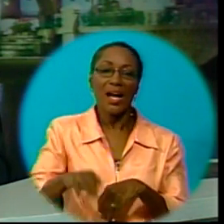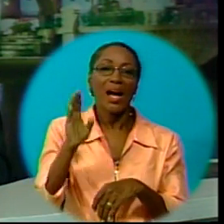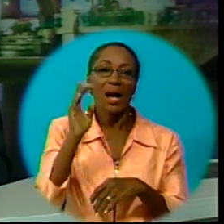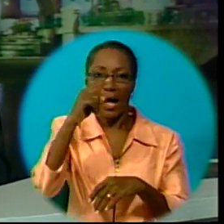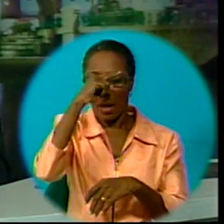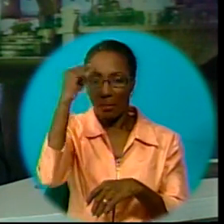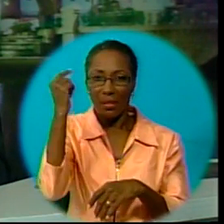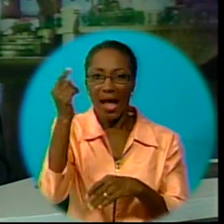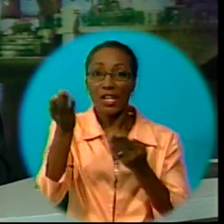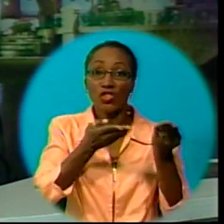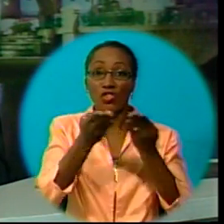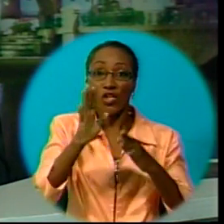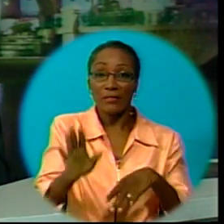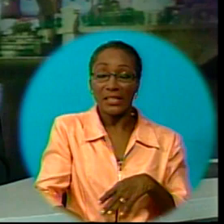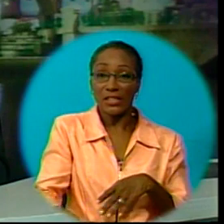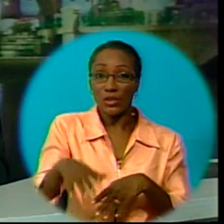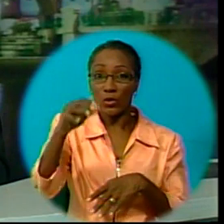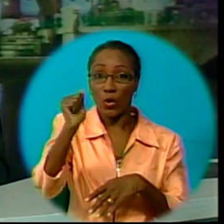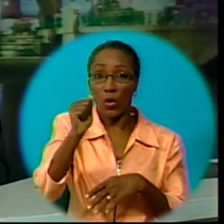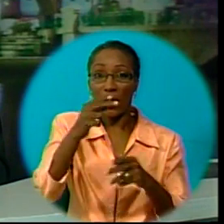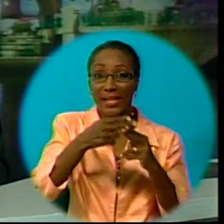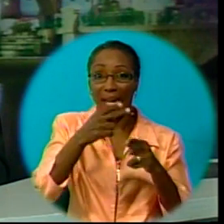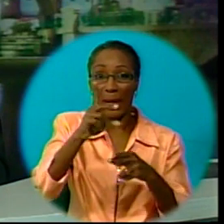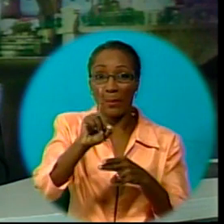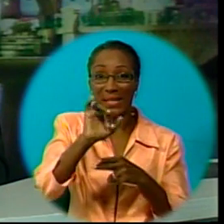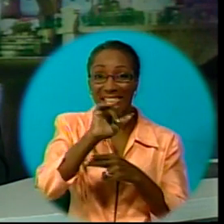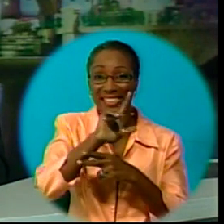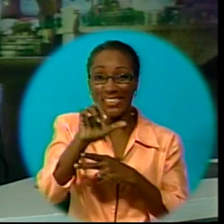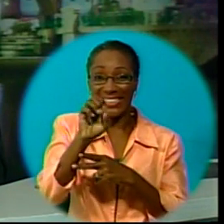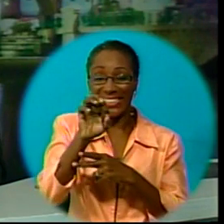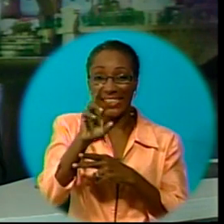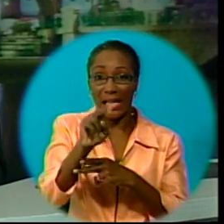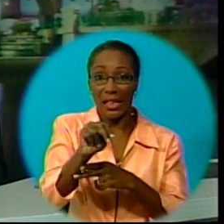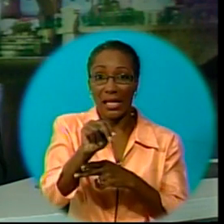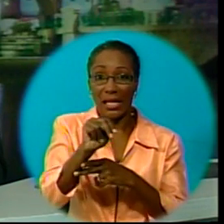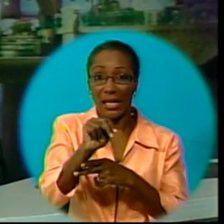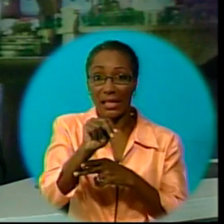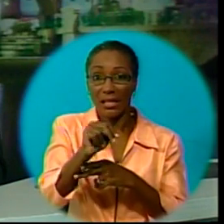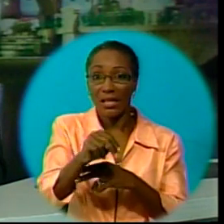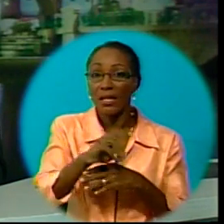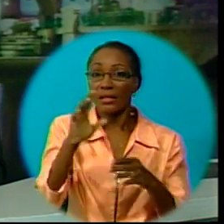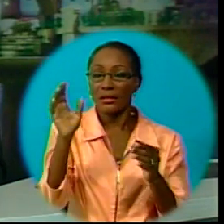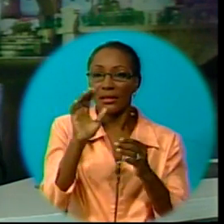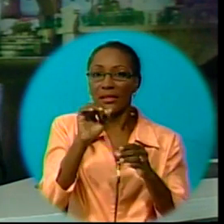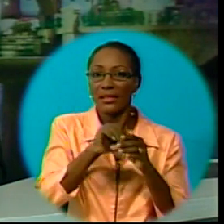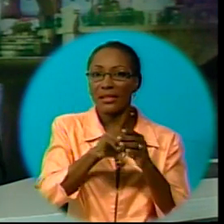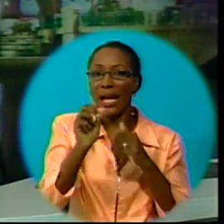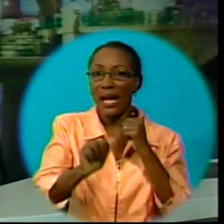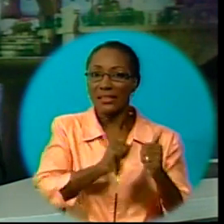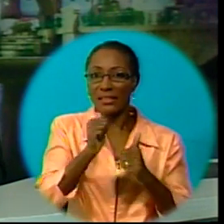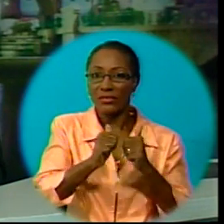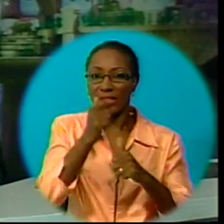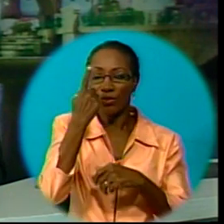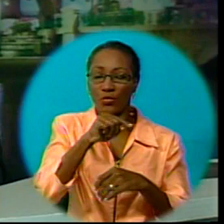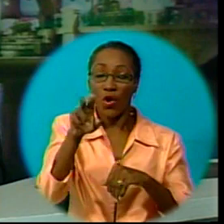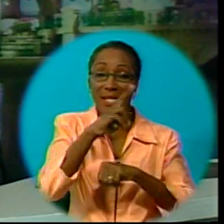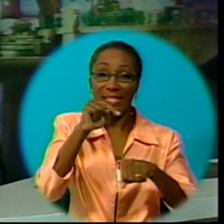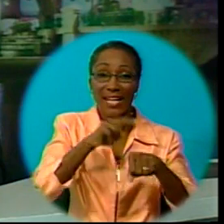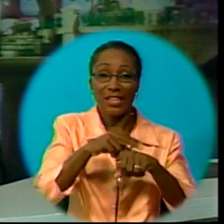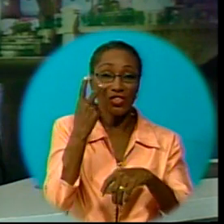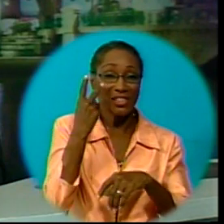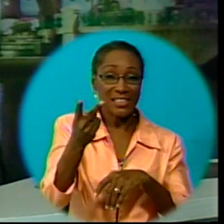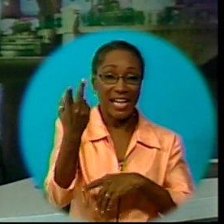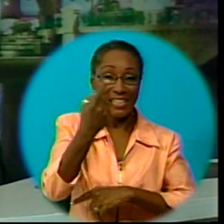Dylan. He'll be on the island to take part in activities to mark National Sight Day. President of the National Council for the Disabled,